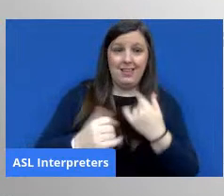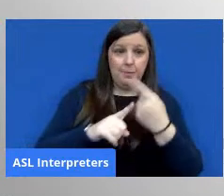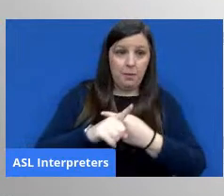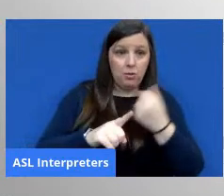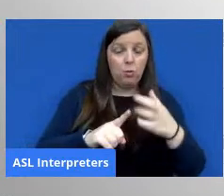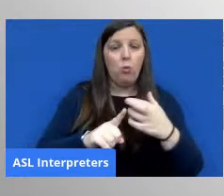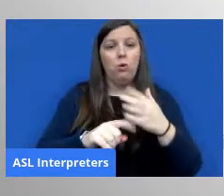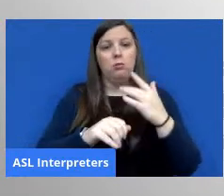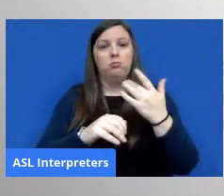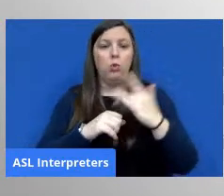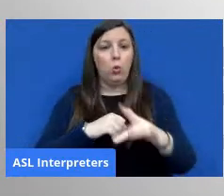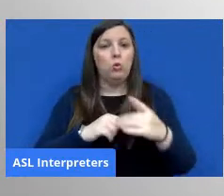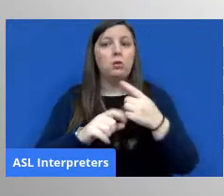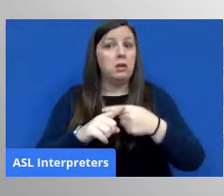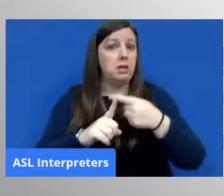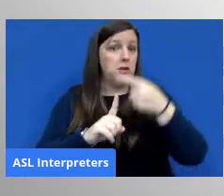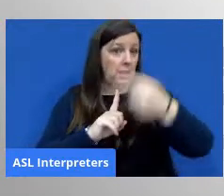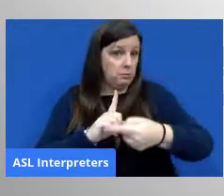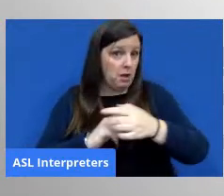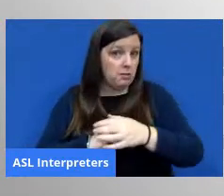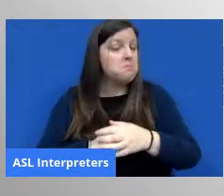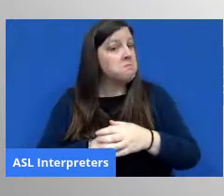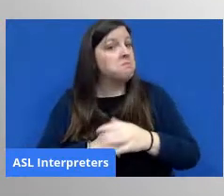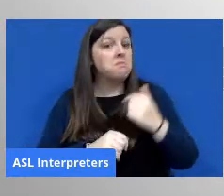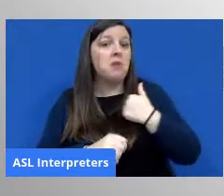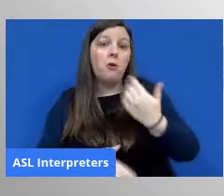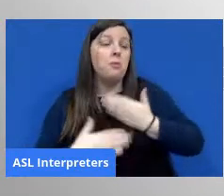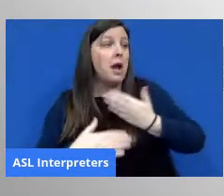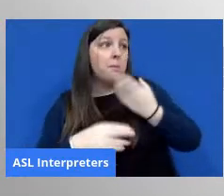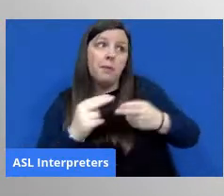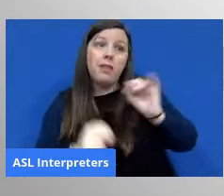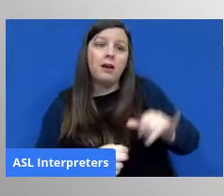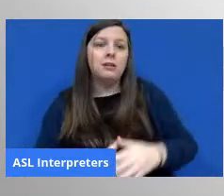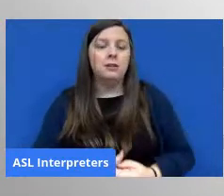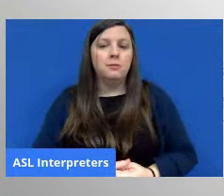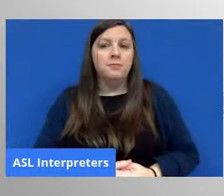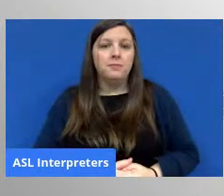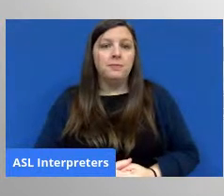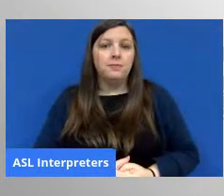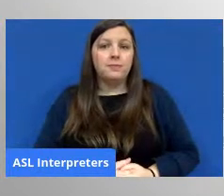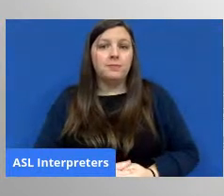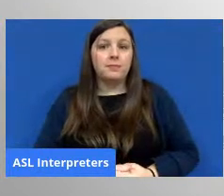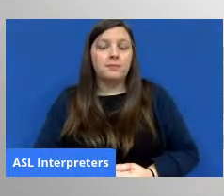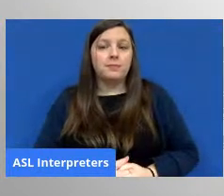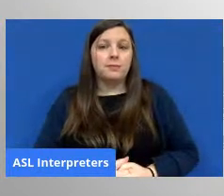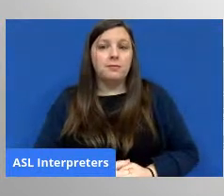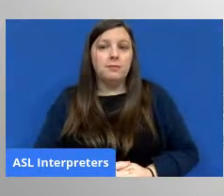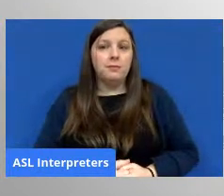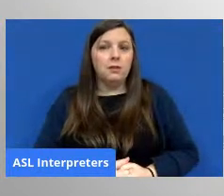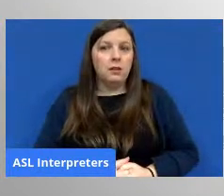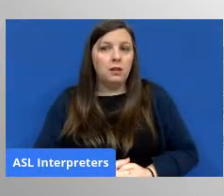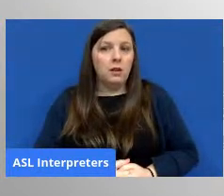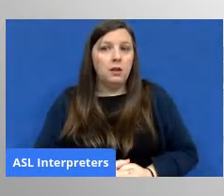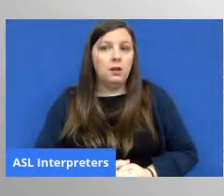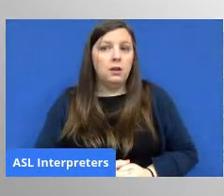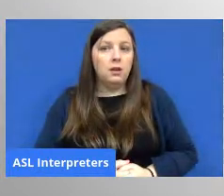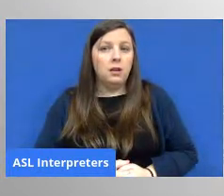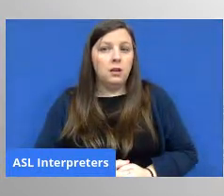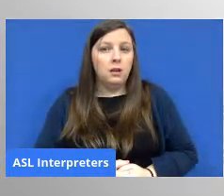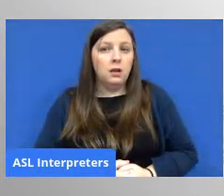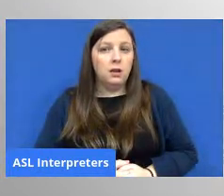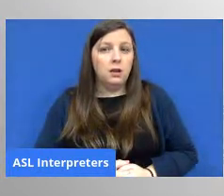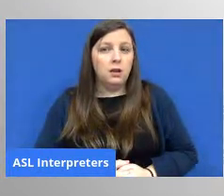month. I would be very delighted about that. I've But we're asked, down 2 people, so we don't have quorum. We need a third. We need